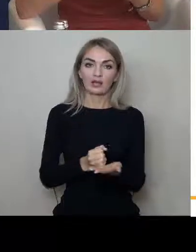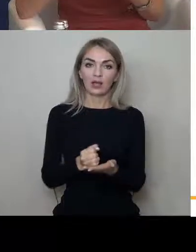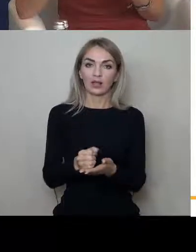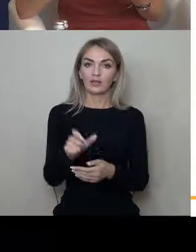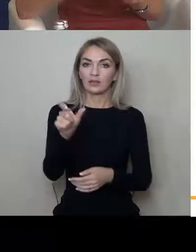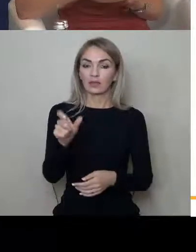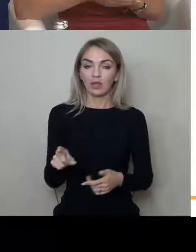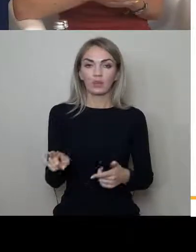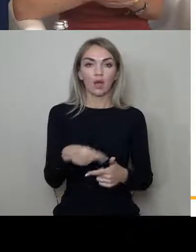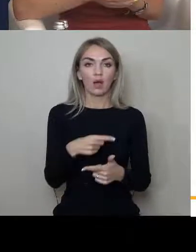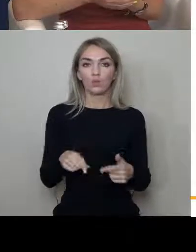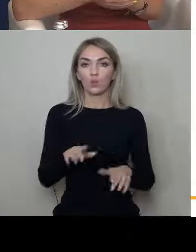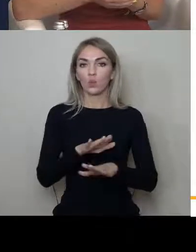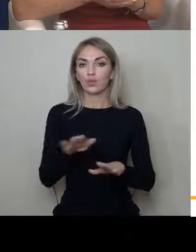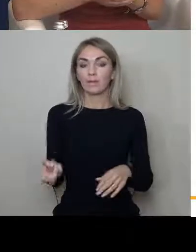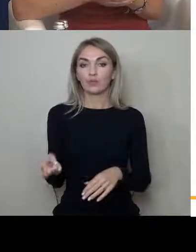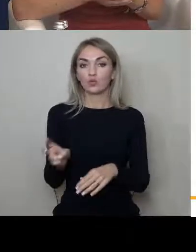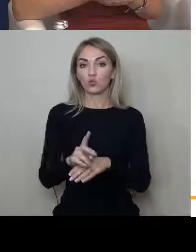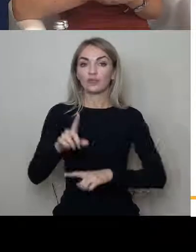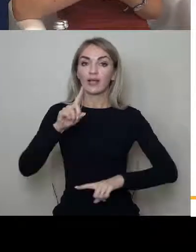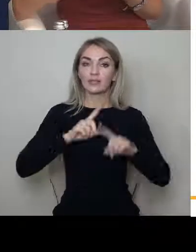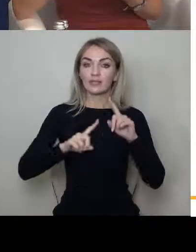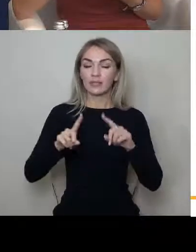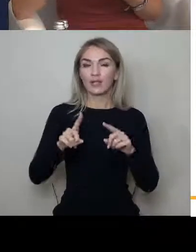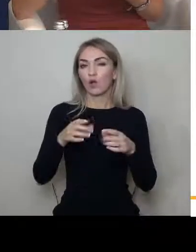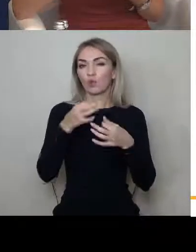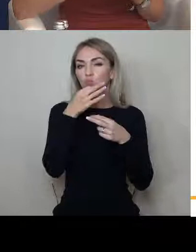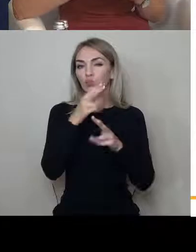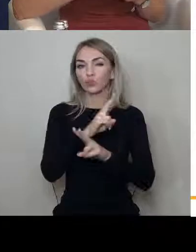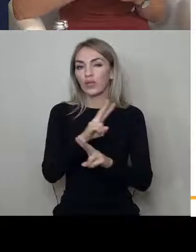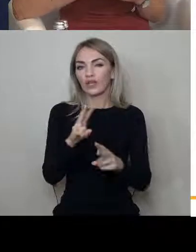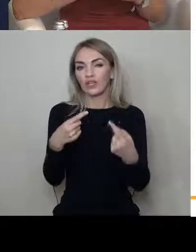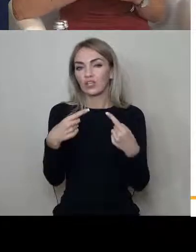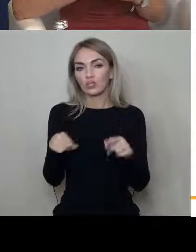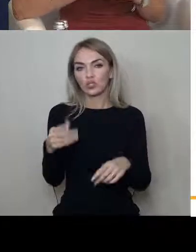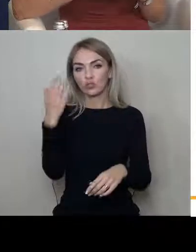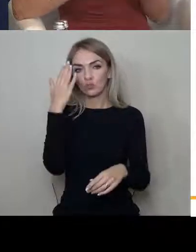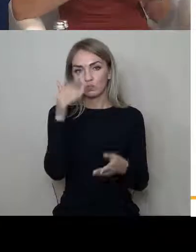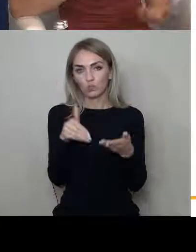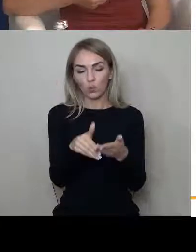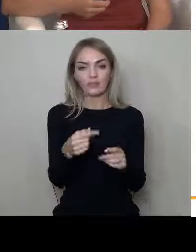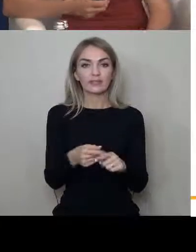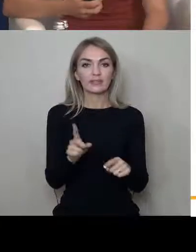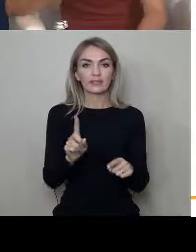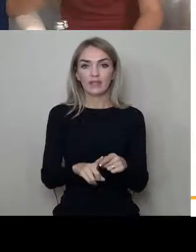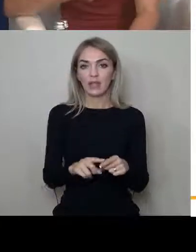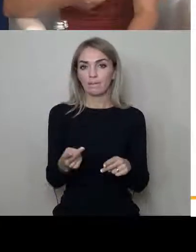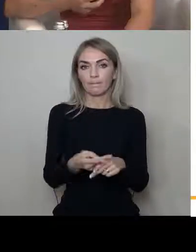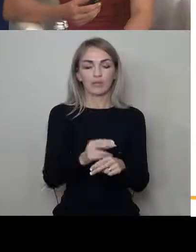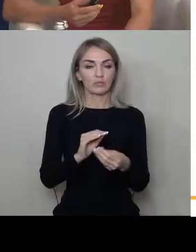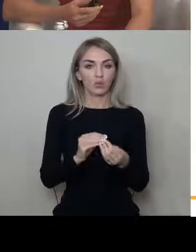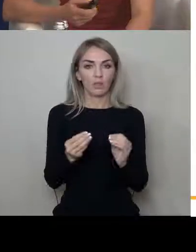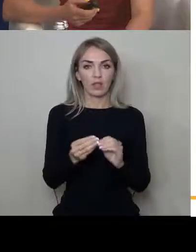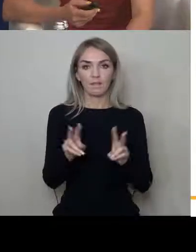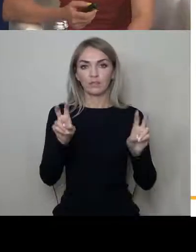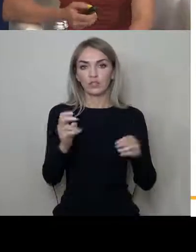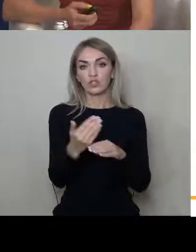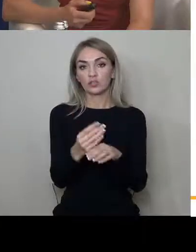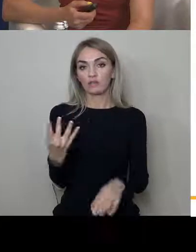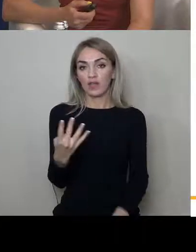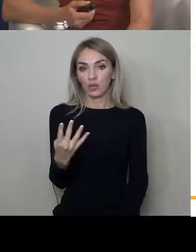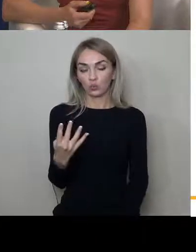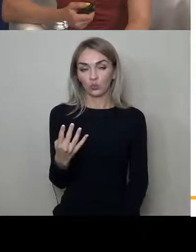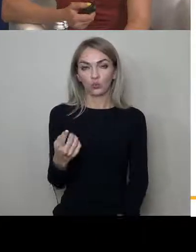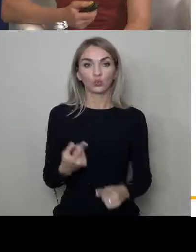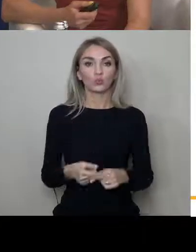would not register a candidate or would not come to a meeting or in some other way, then this can be qualified according